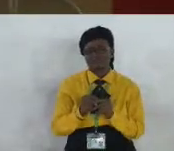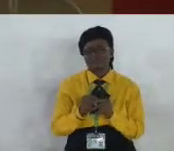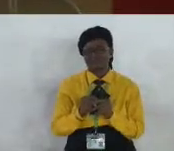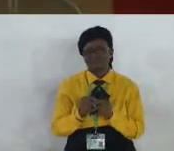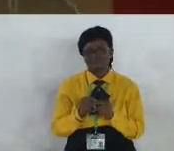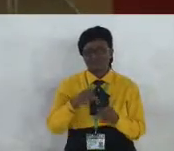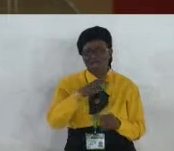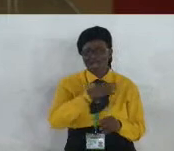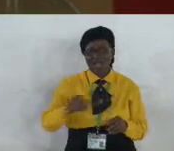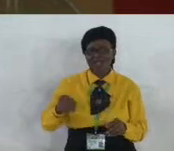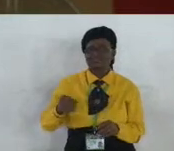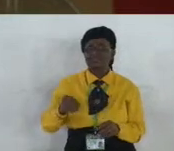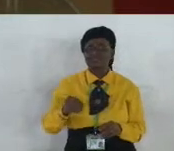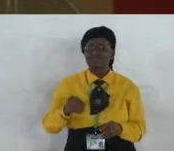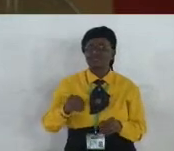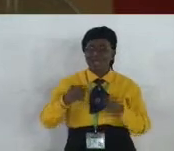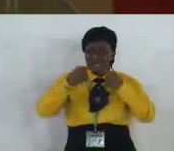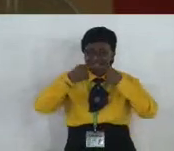and decree